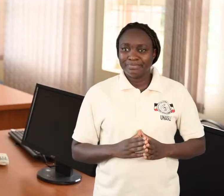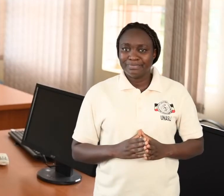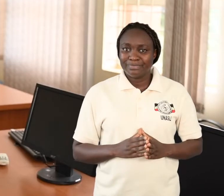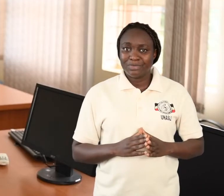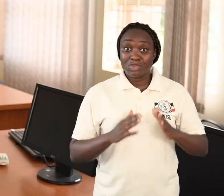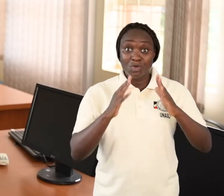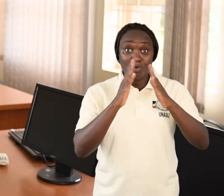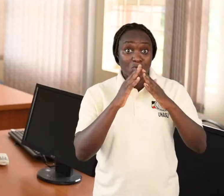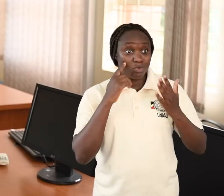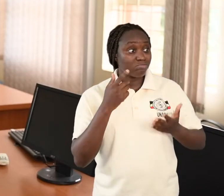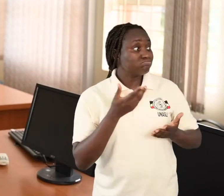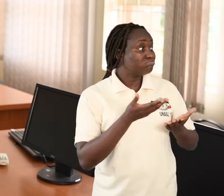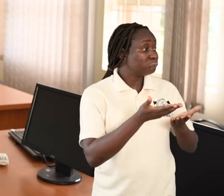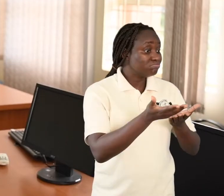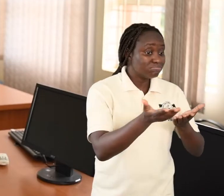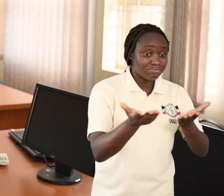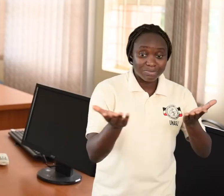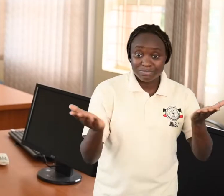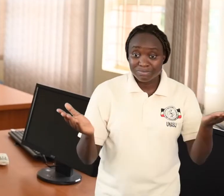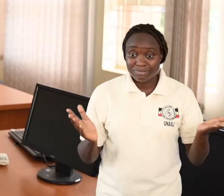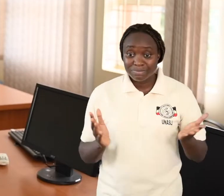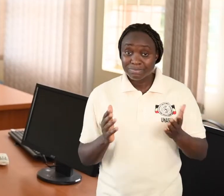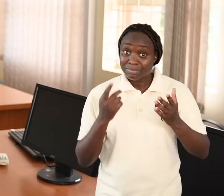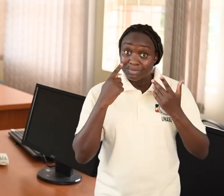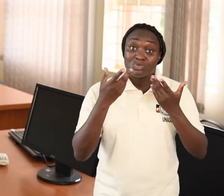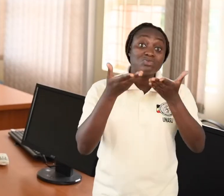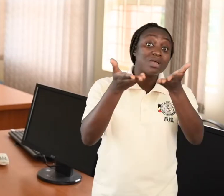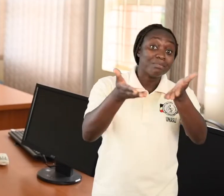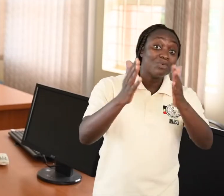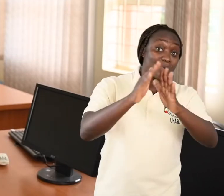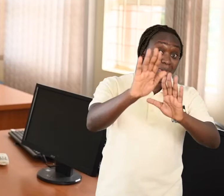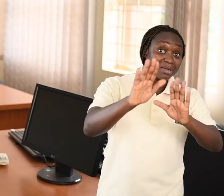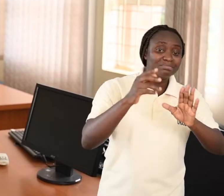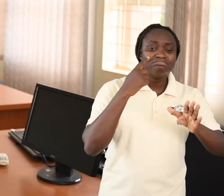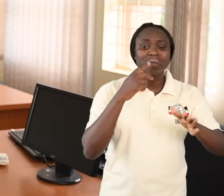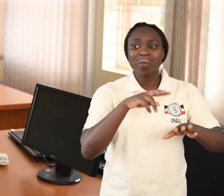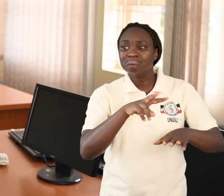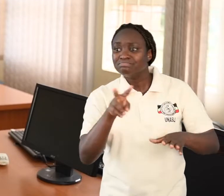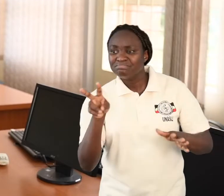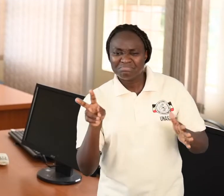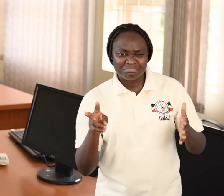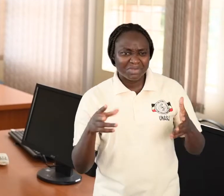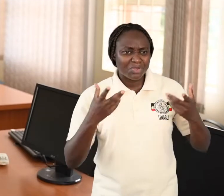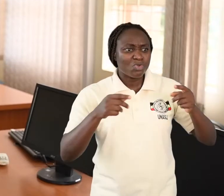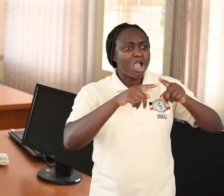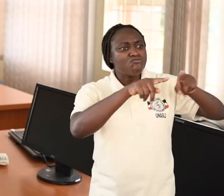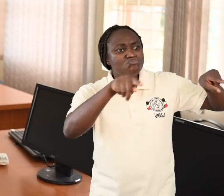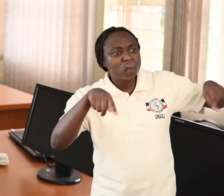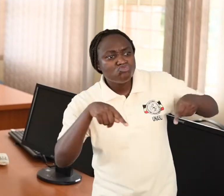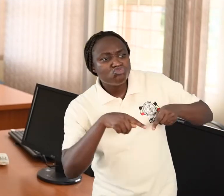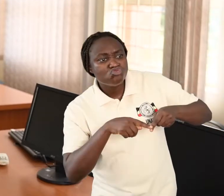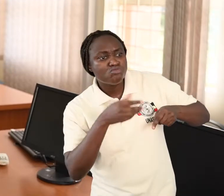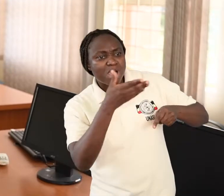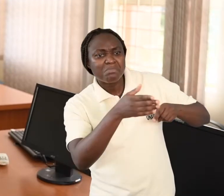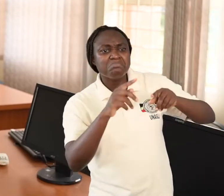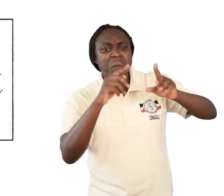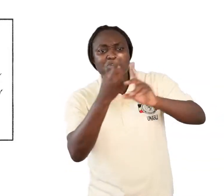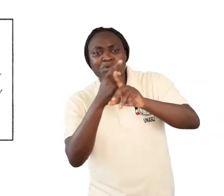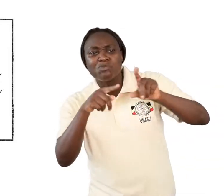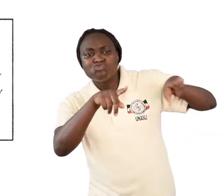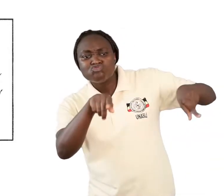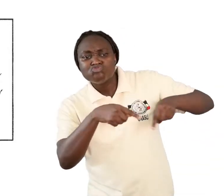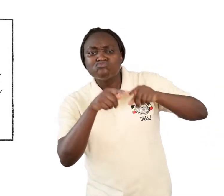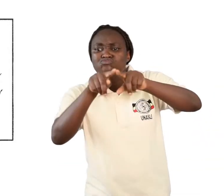You look at your home. Are you seeing it very well? You have several rooms in your house. Not